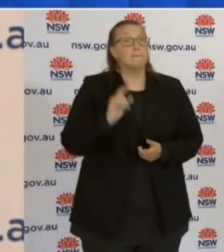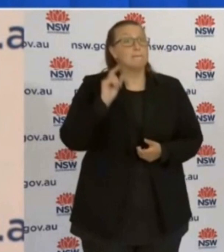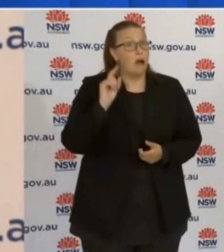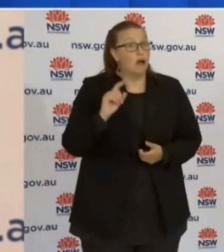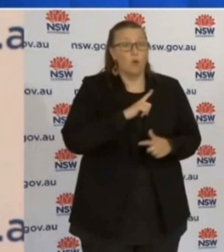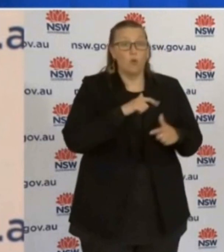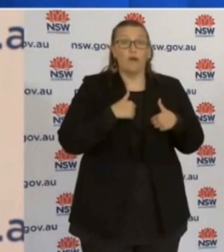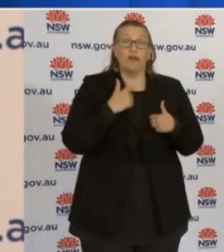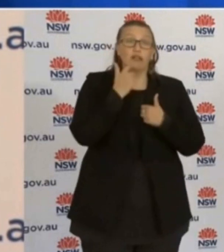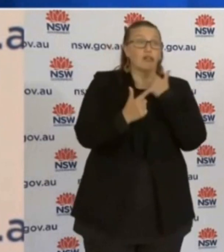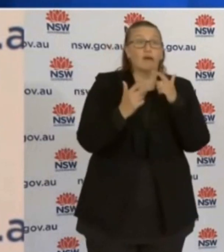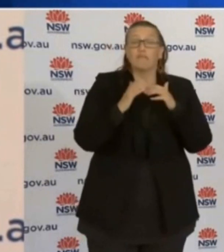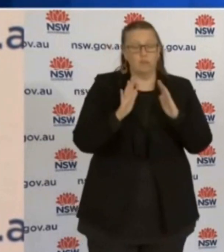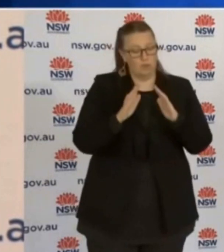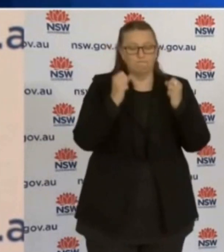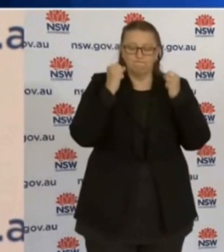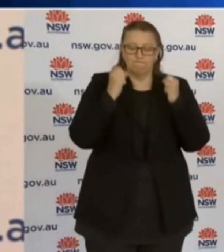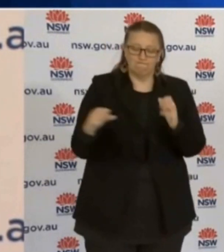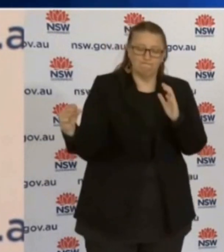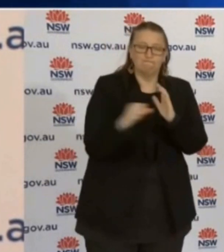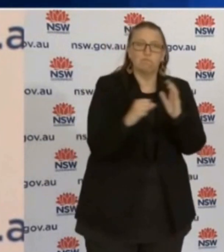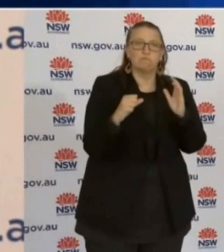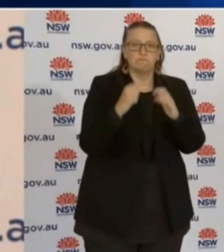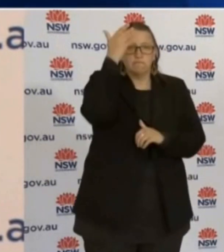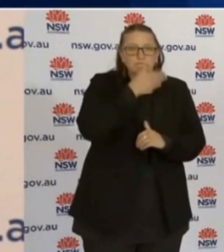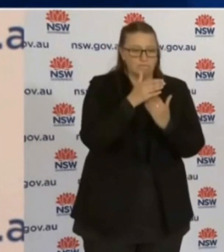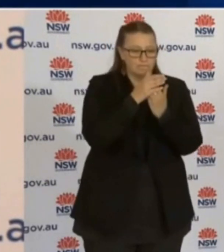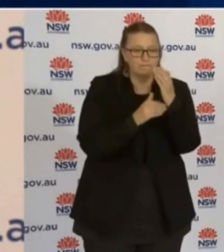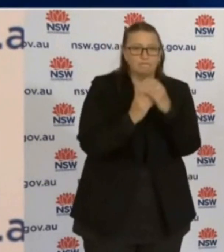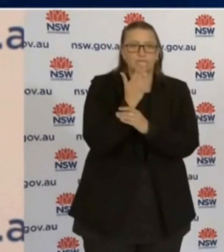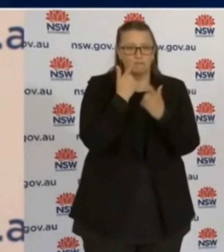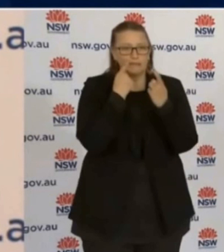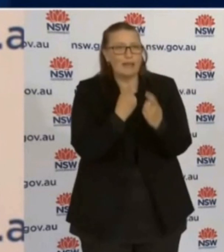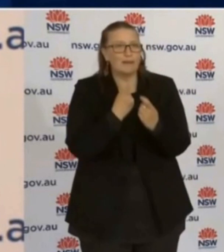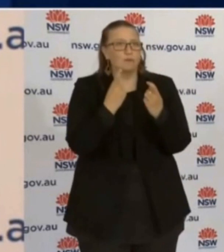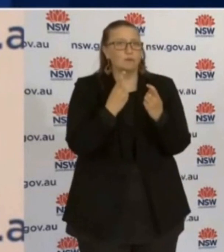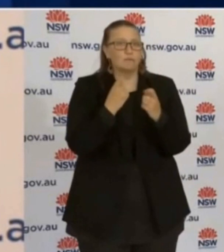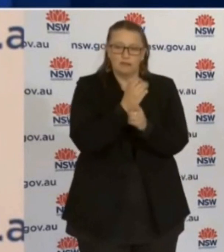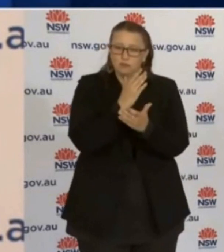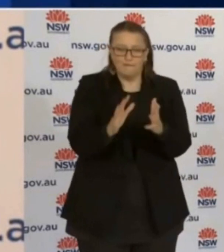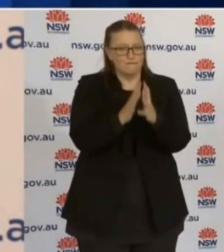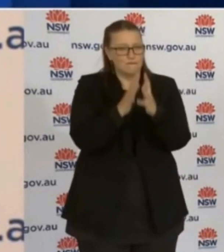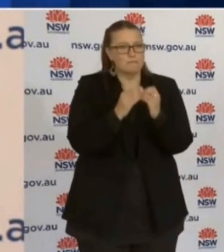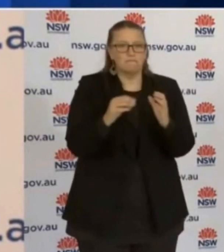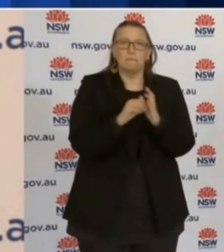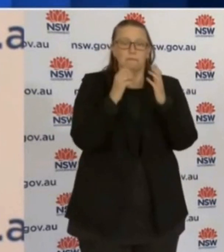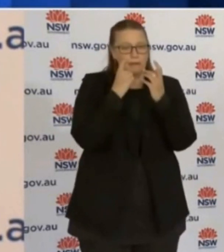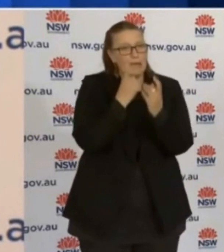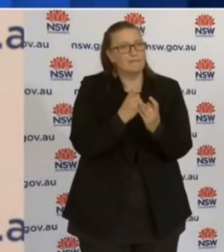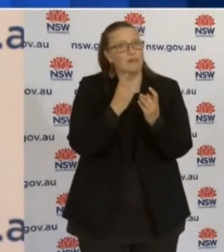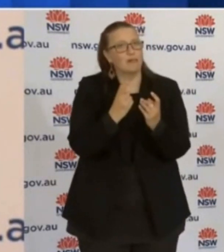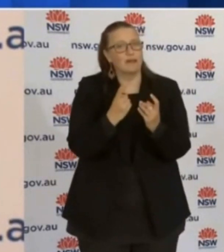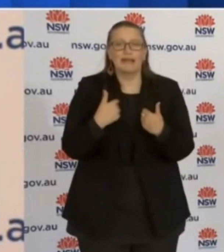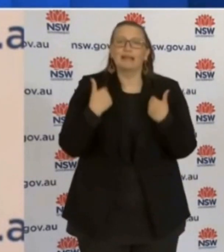the current outbreak, while continuing to provide high quality care to the community. There's also a lady in her 80s